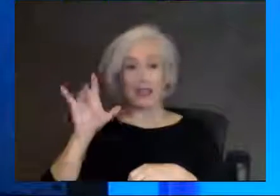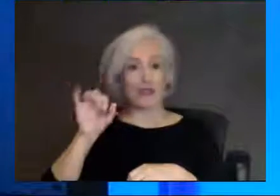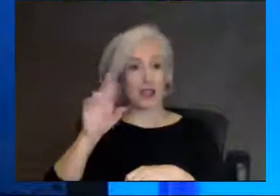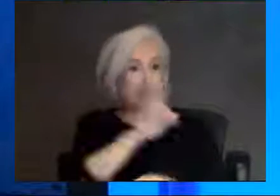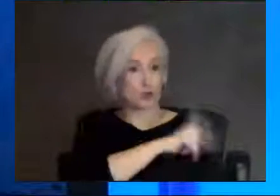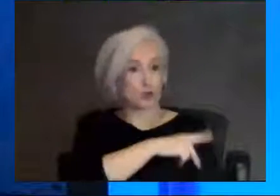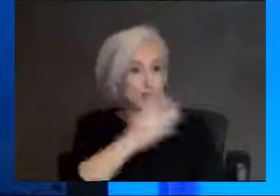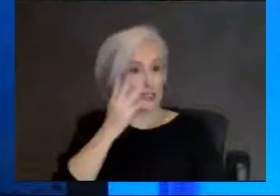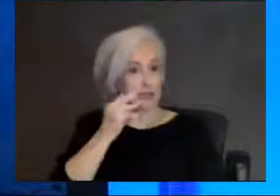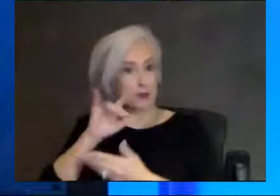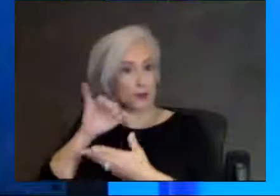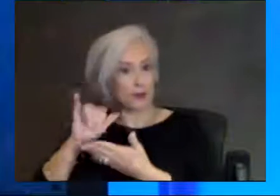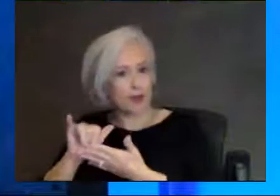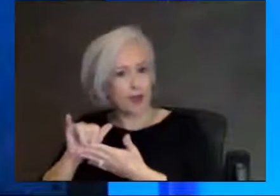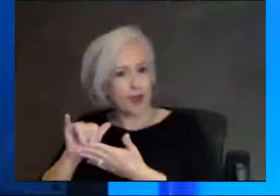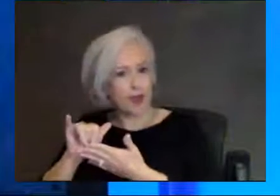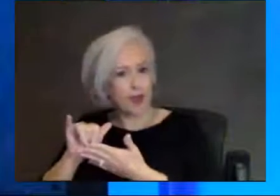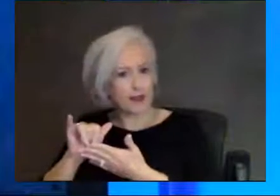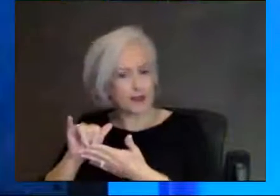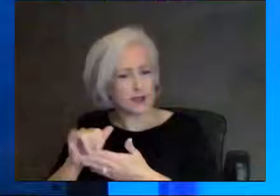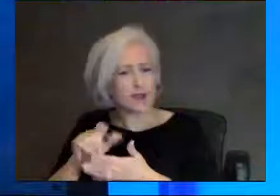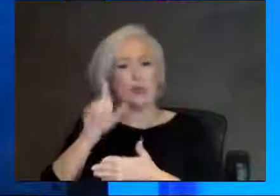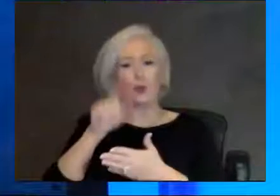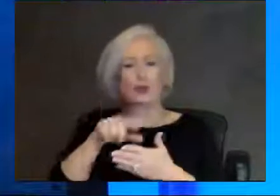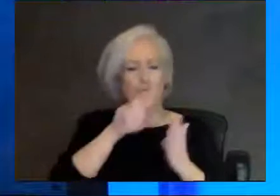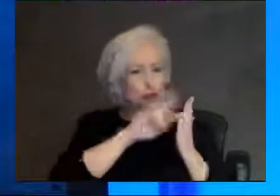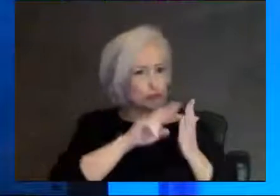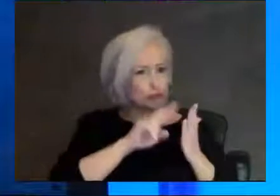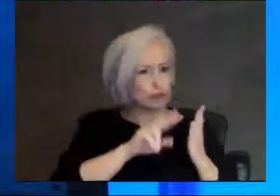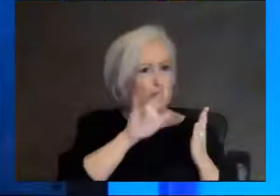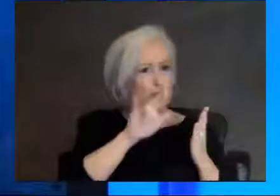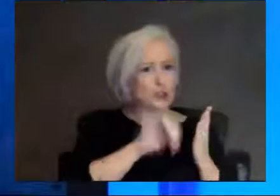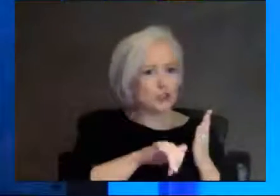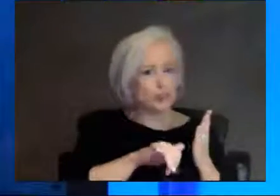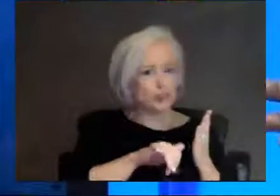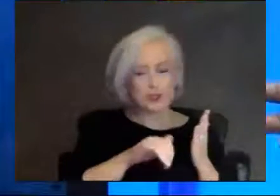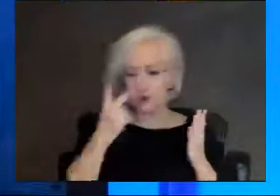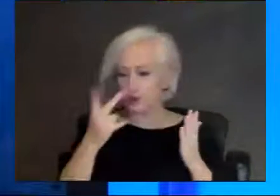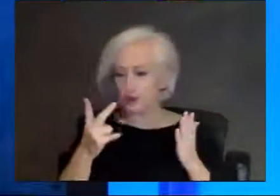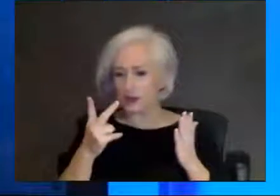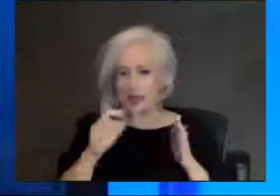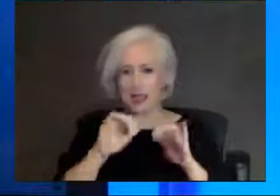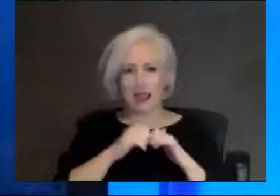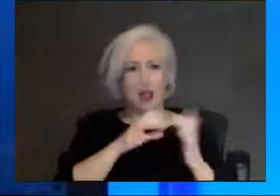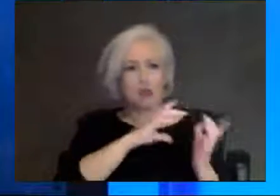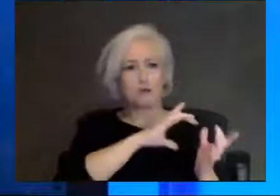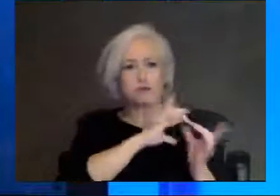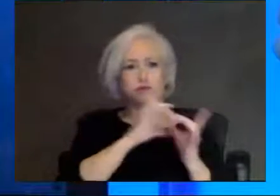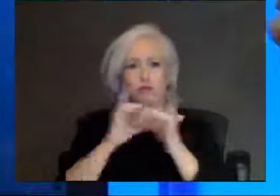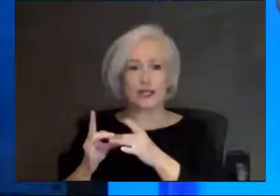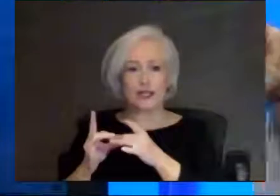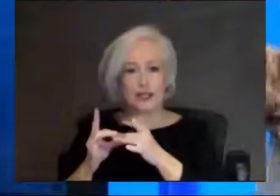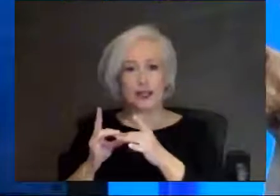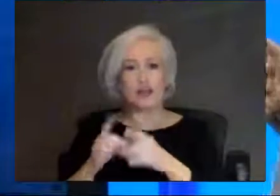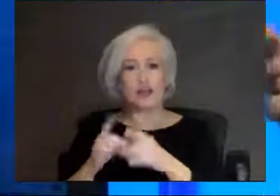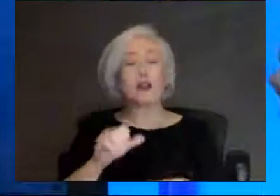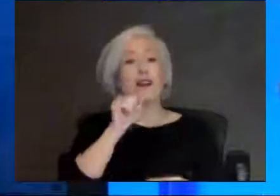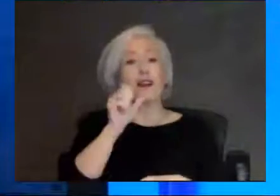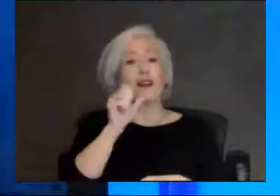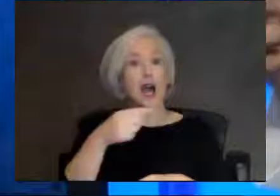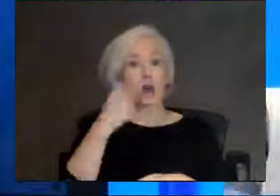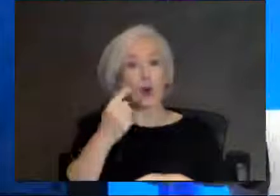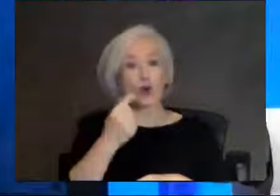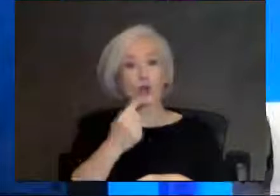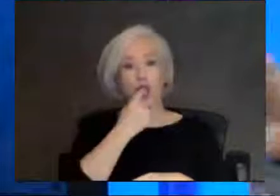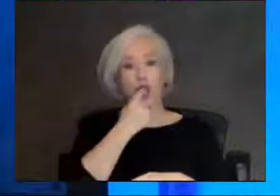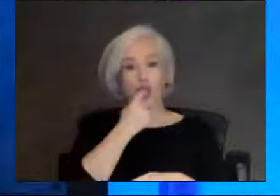So I went and looked into different databases, and I also found not just tongue is getting affected, but these beta receptors are